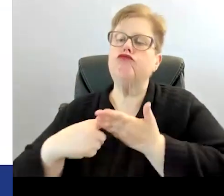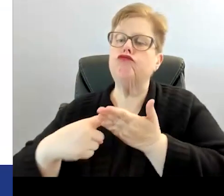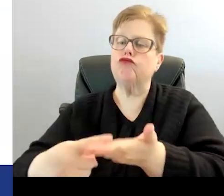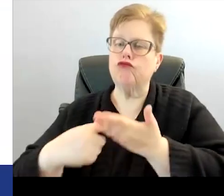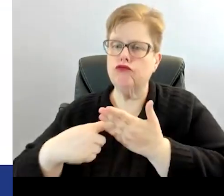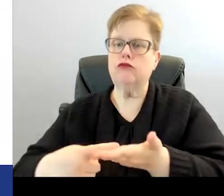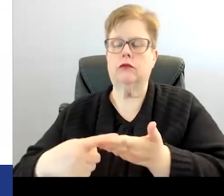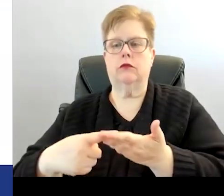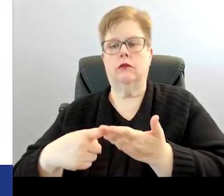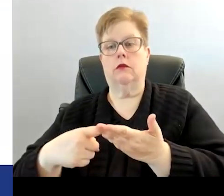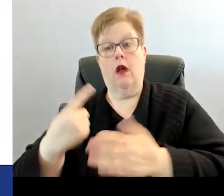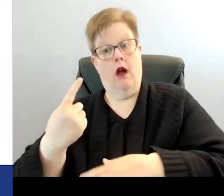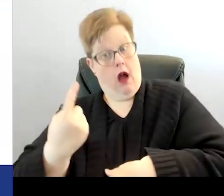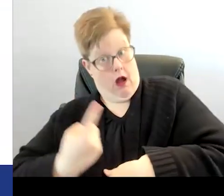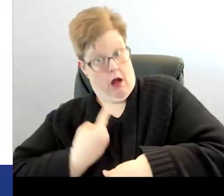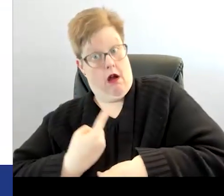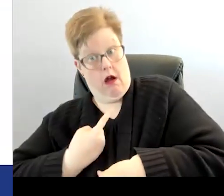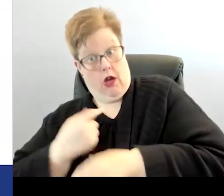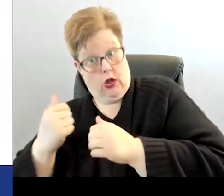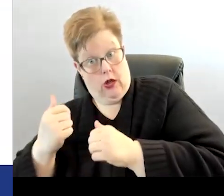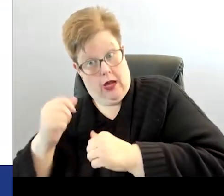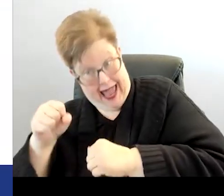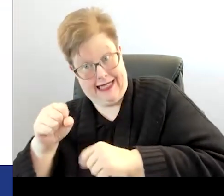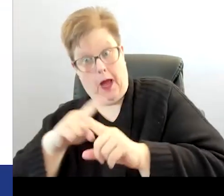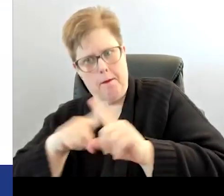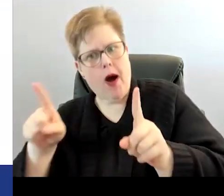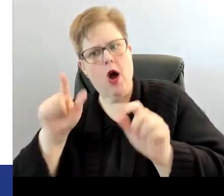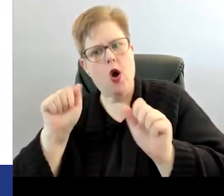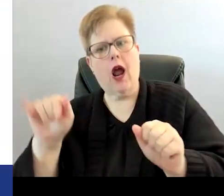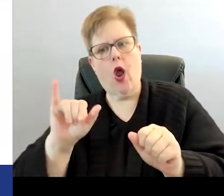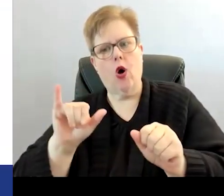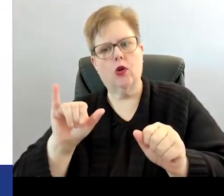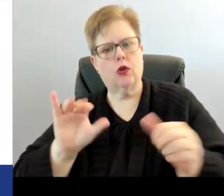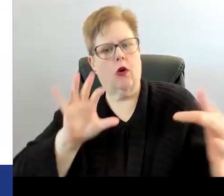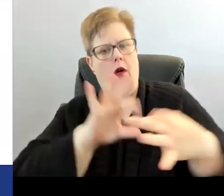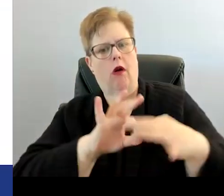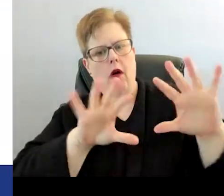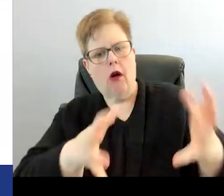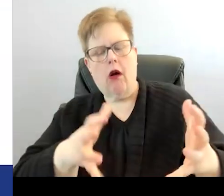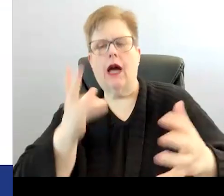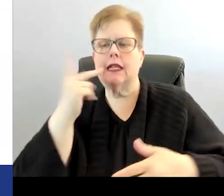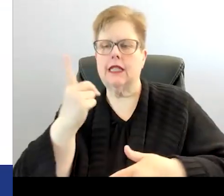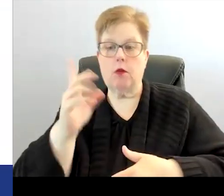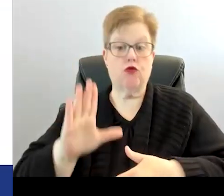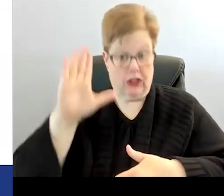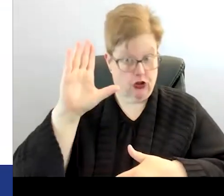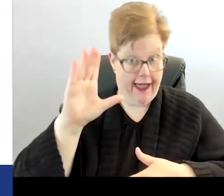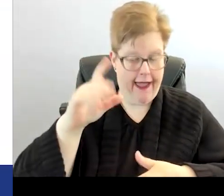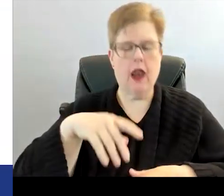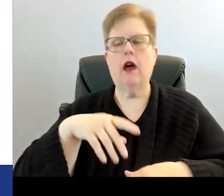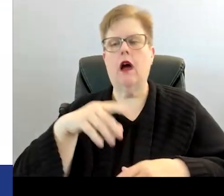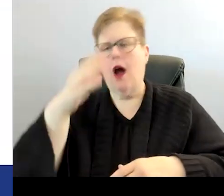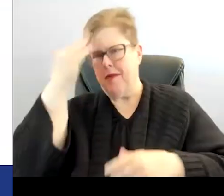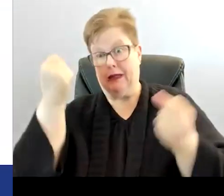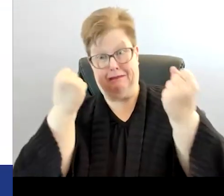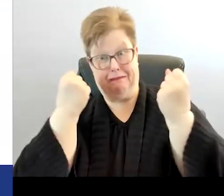in isolation, but also together. One note, I do see someone has raised their hand. And because there's